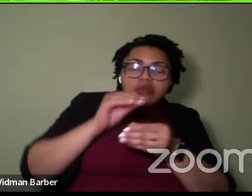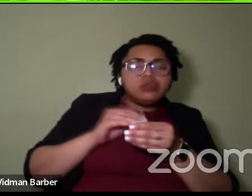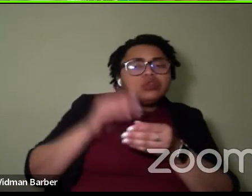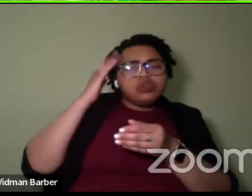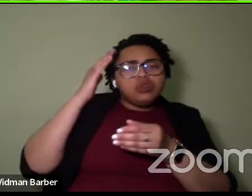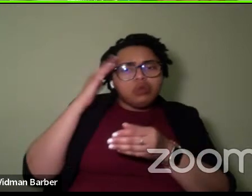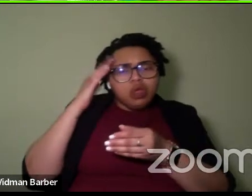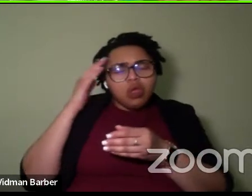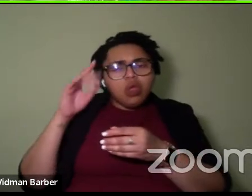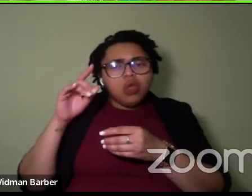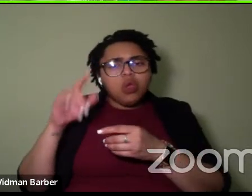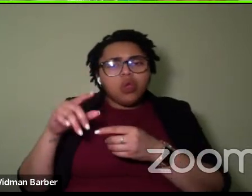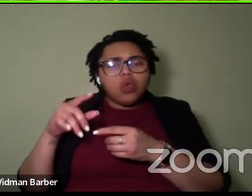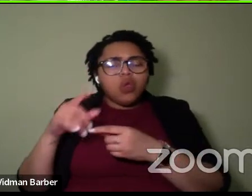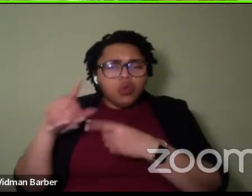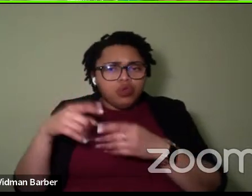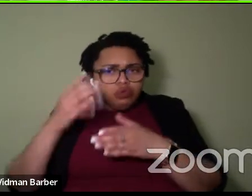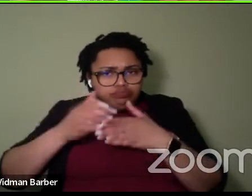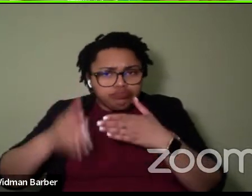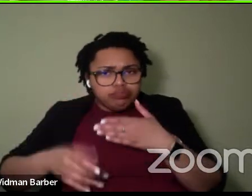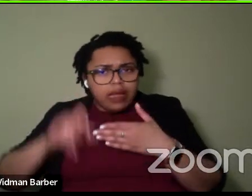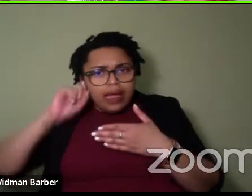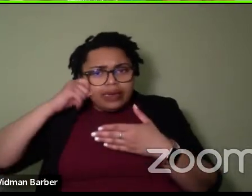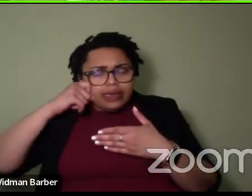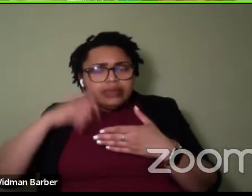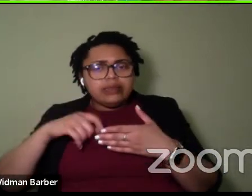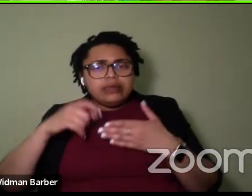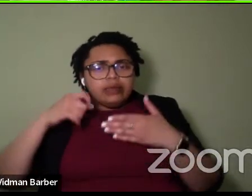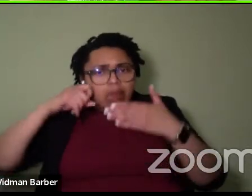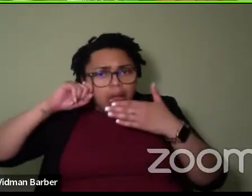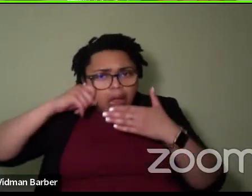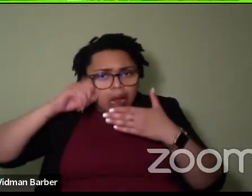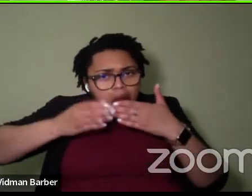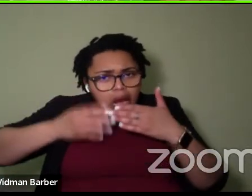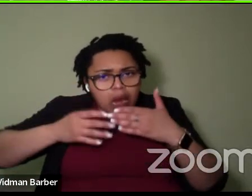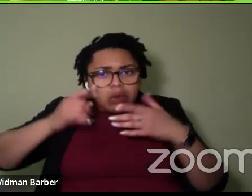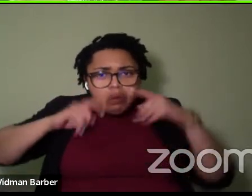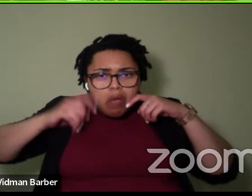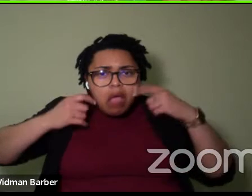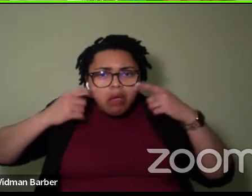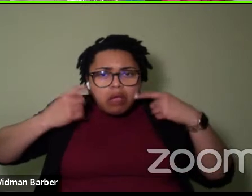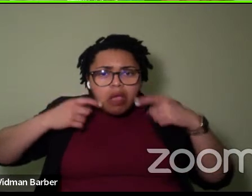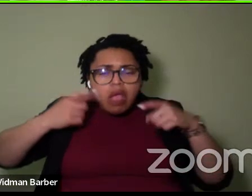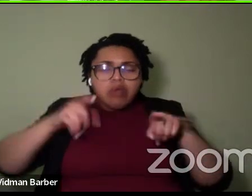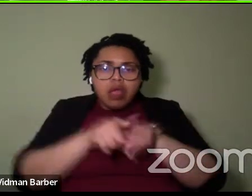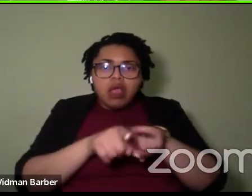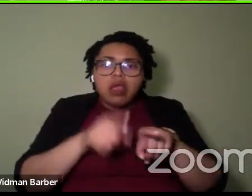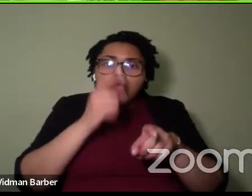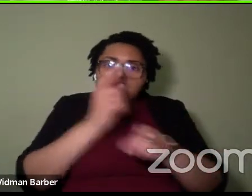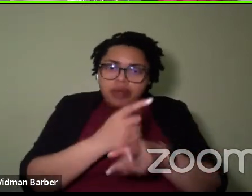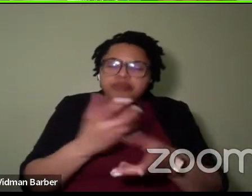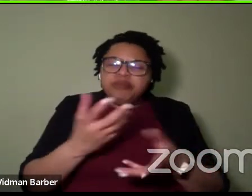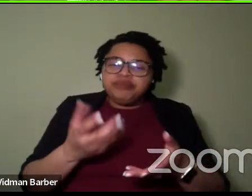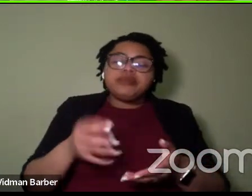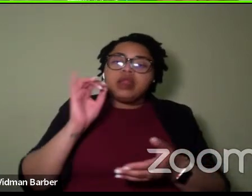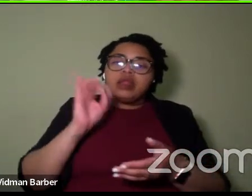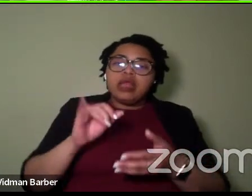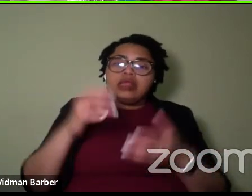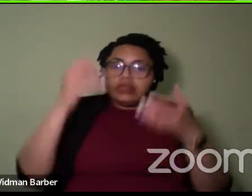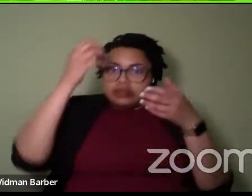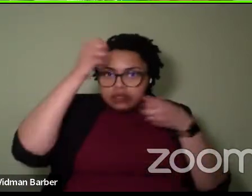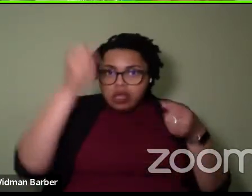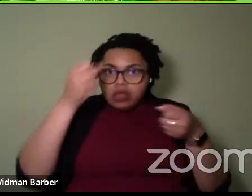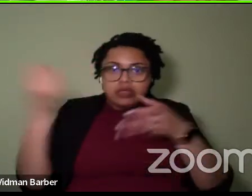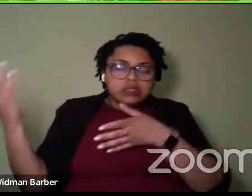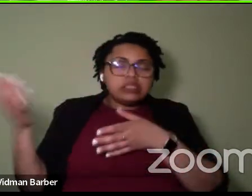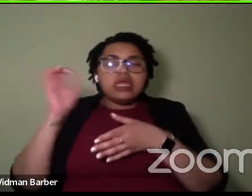cry, right? And that's like the healing component of, decolonizing, where every generation is peeling a layer and we have to